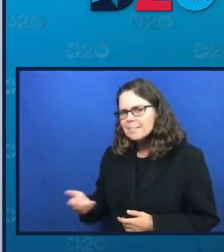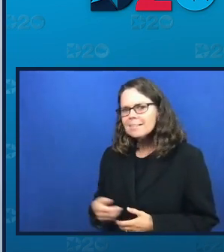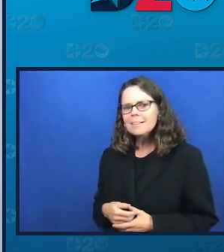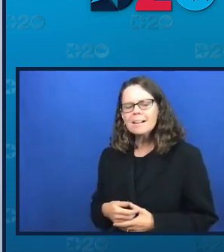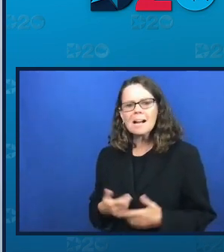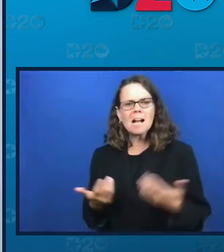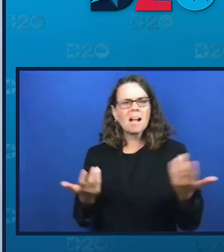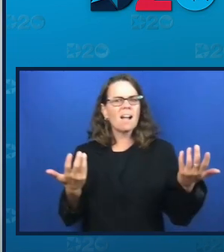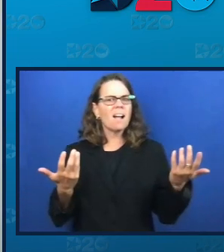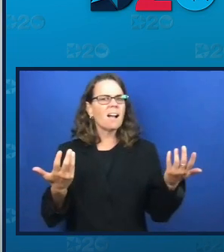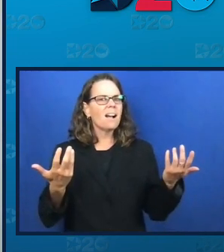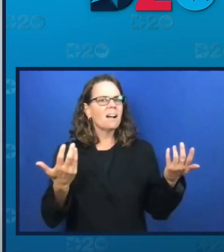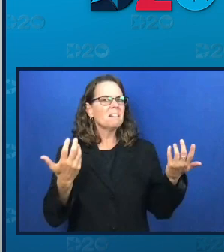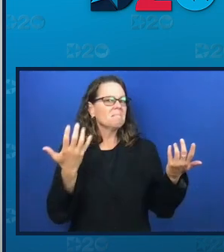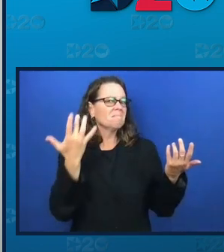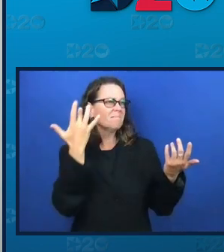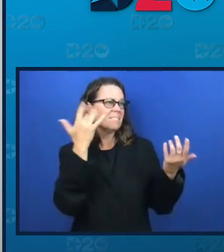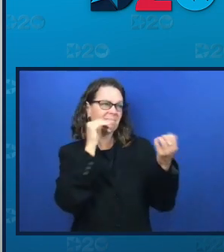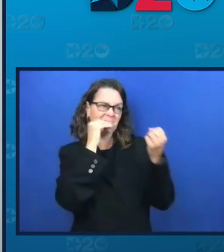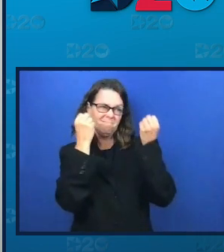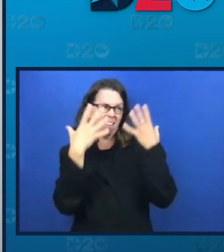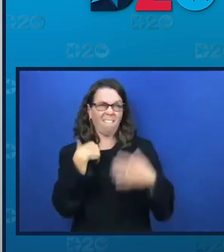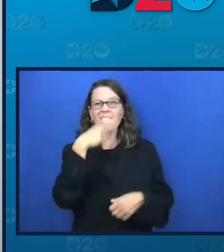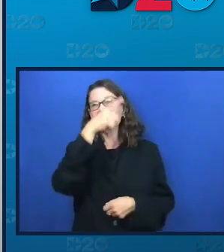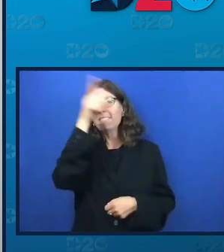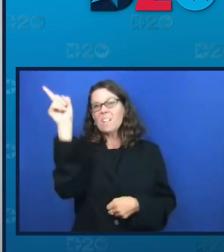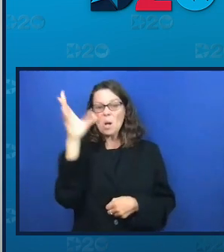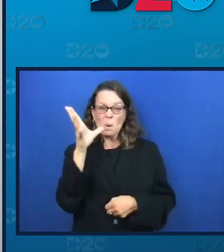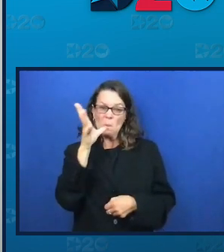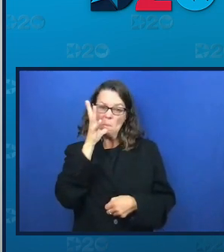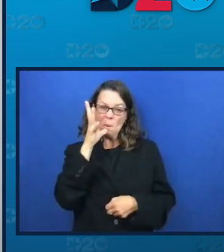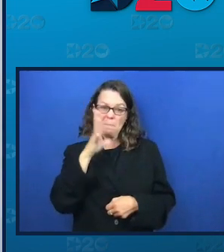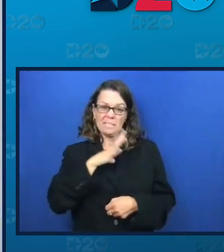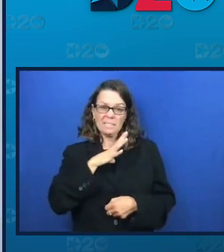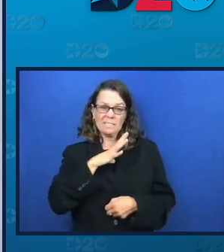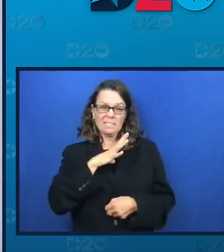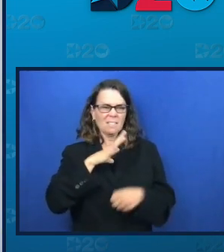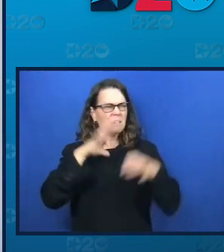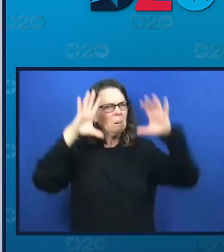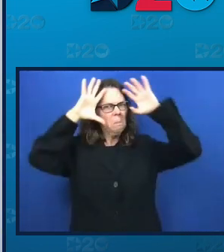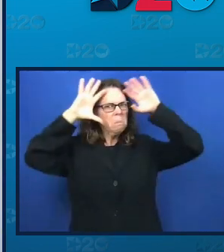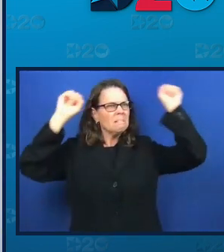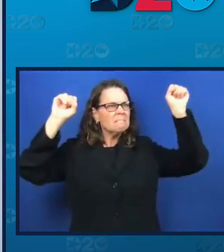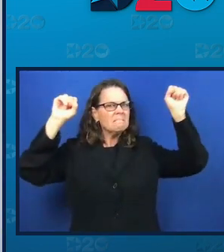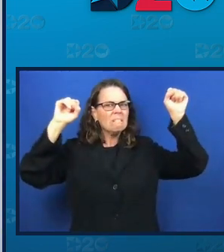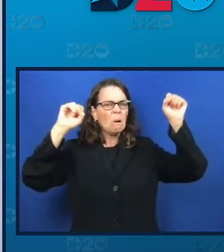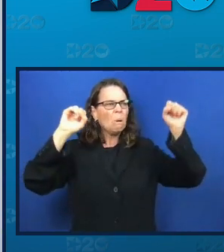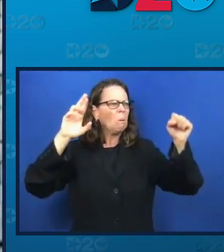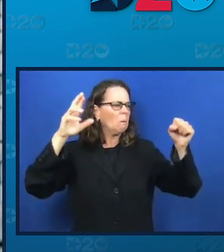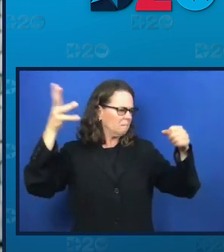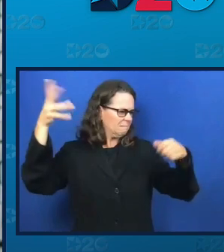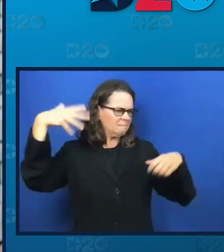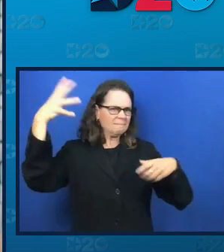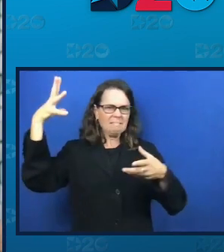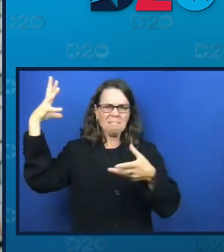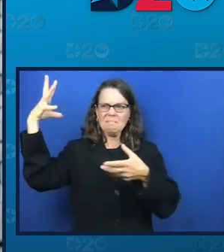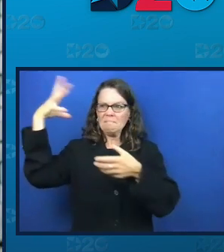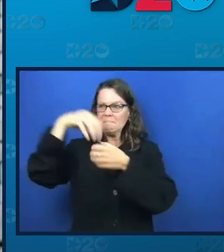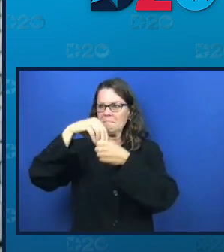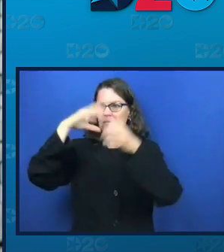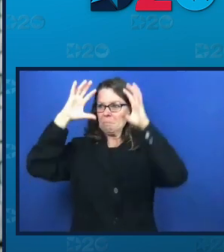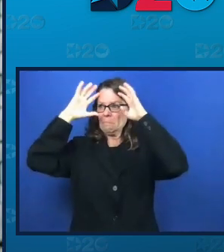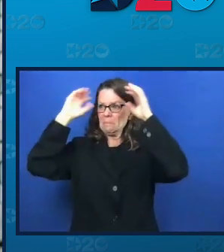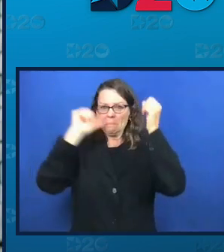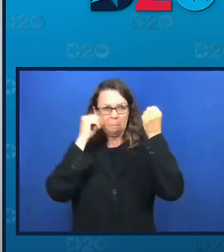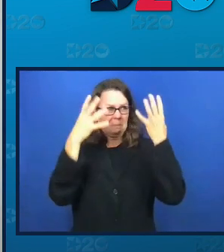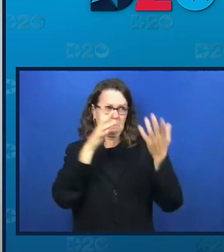like, women help, like, being president and helping alongside the president. Mm-hmm. Mm-hmm. How important